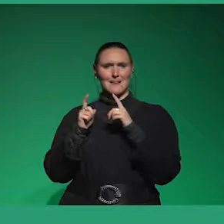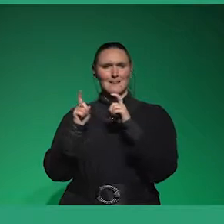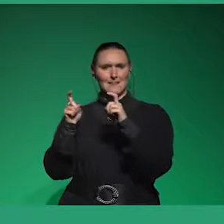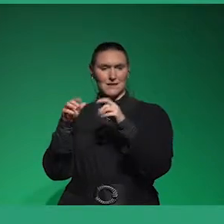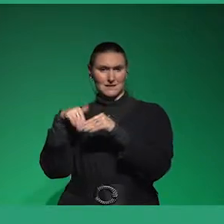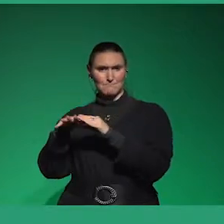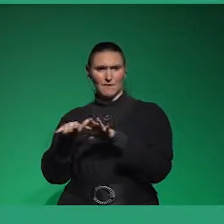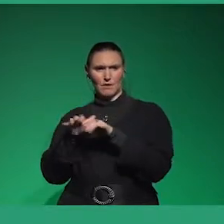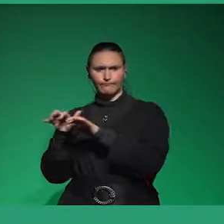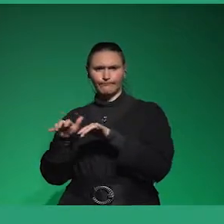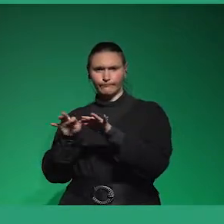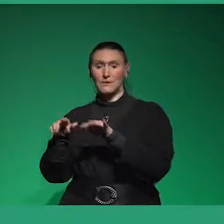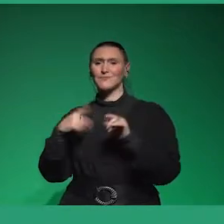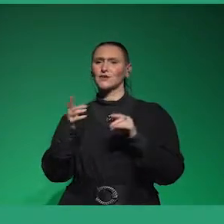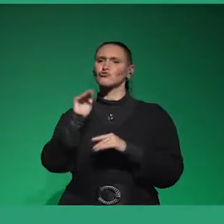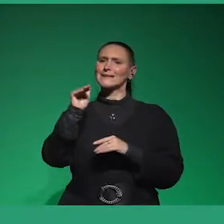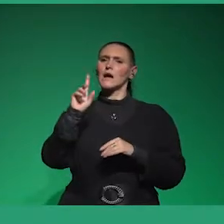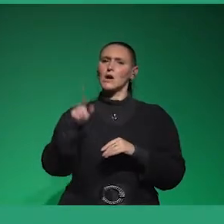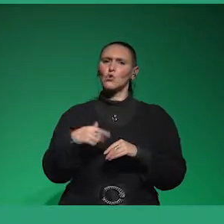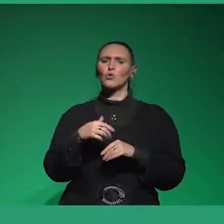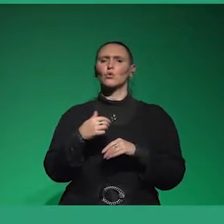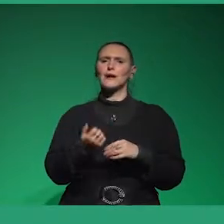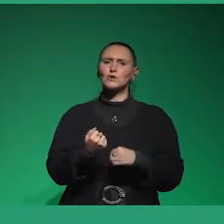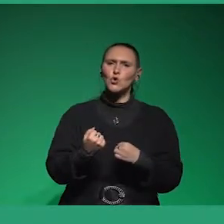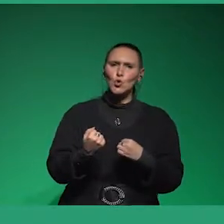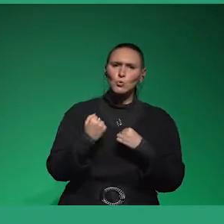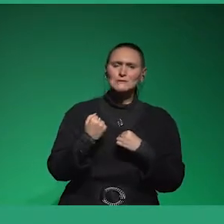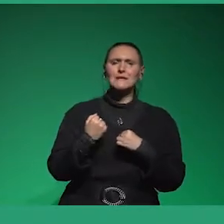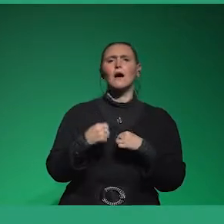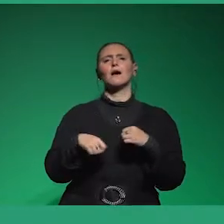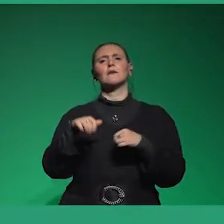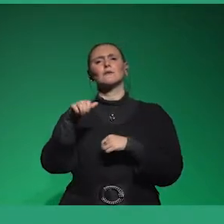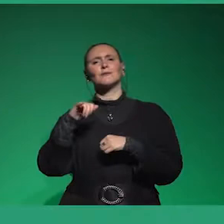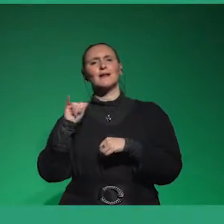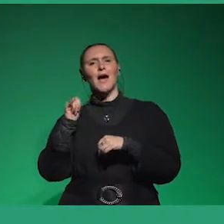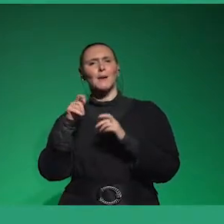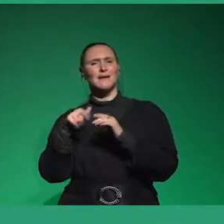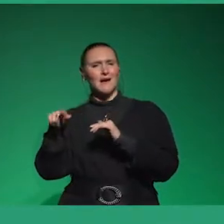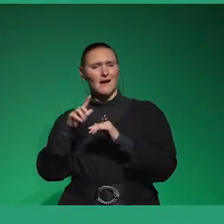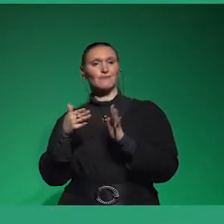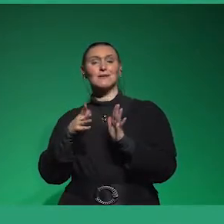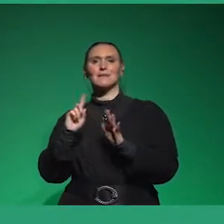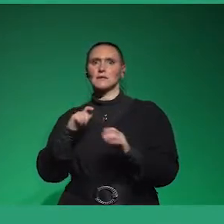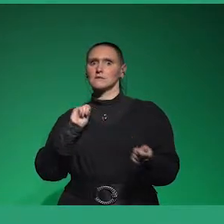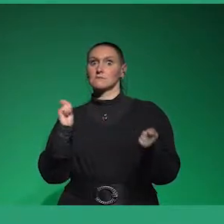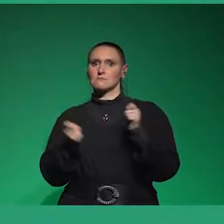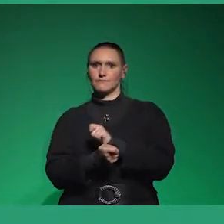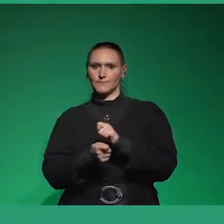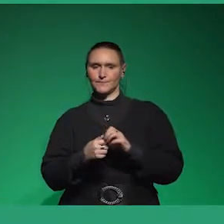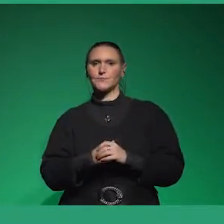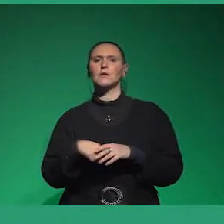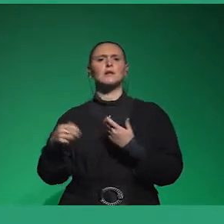the name of the village where they organized their festival, its Rimbang Baling, was established.